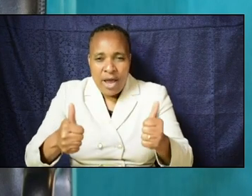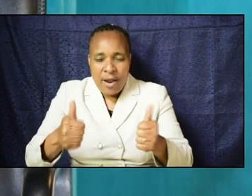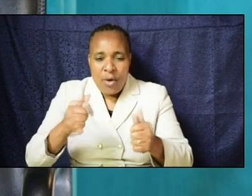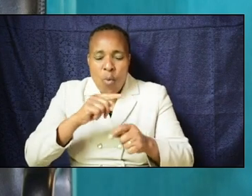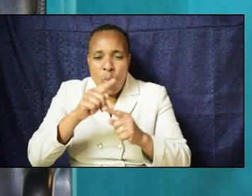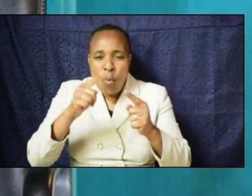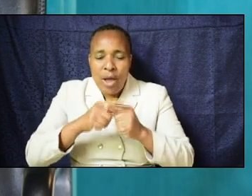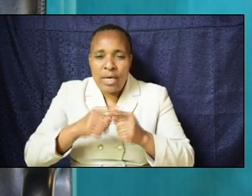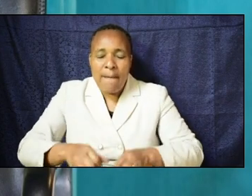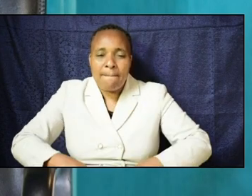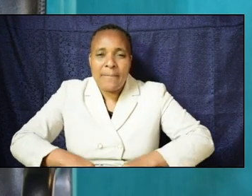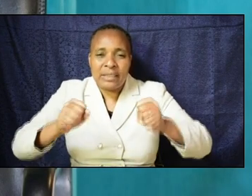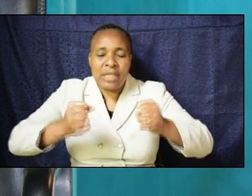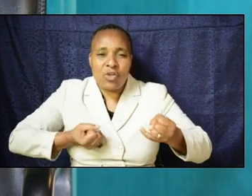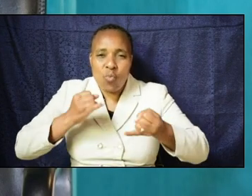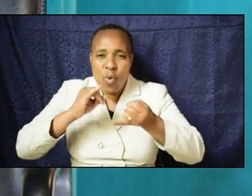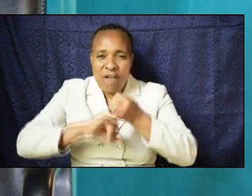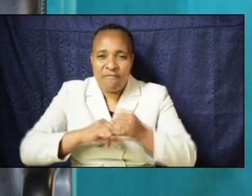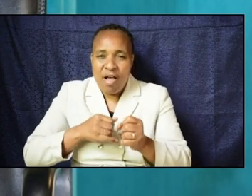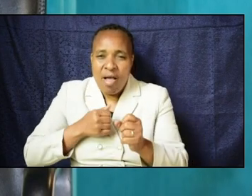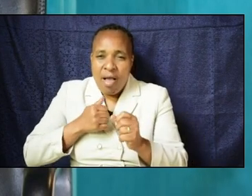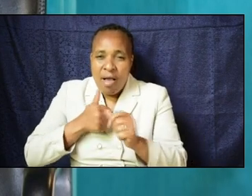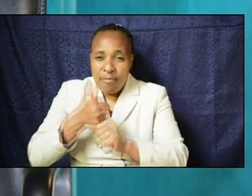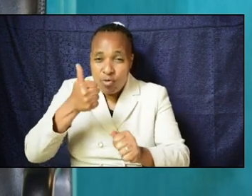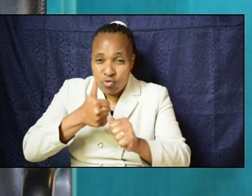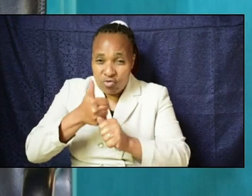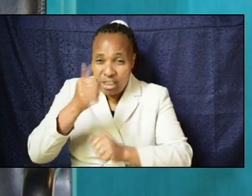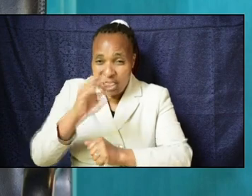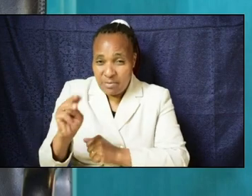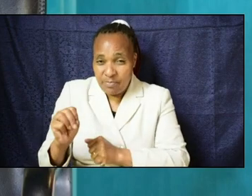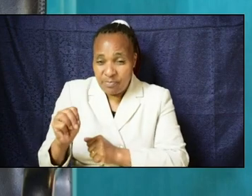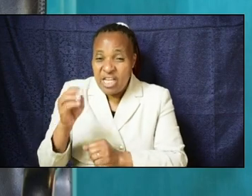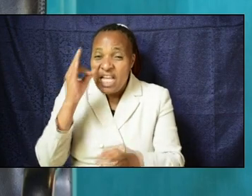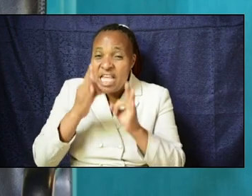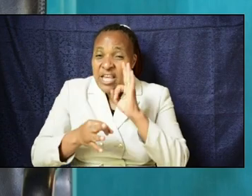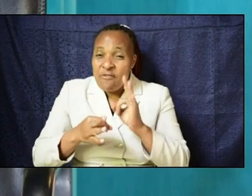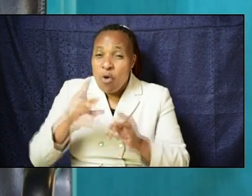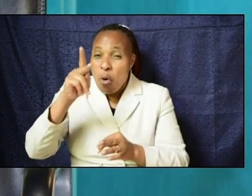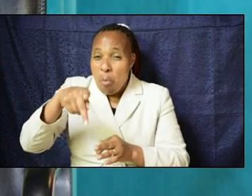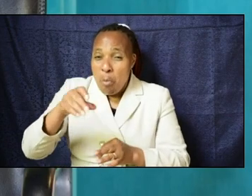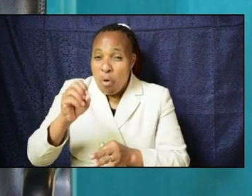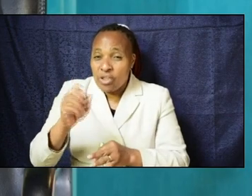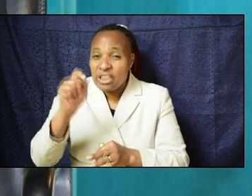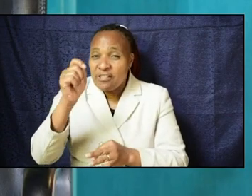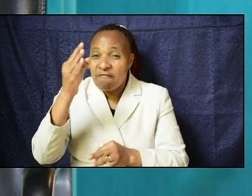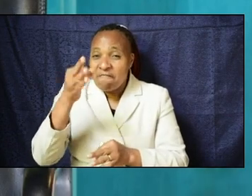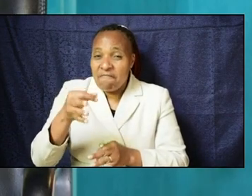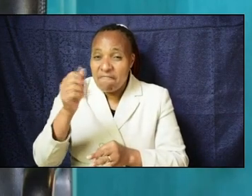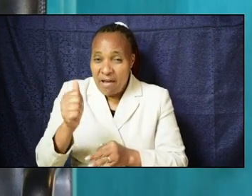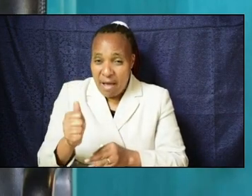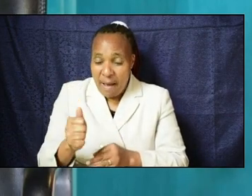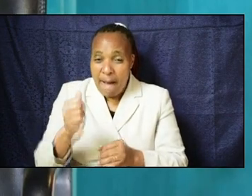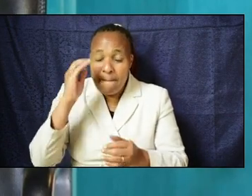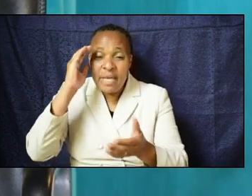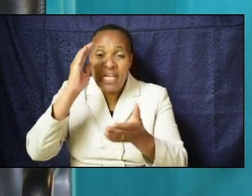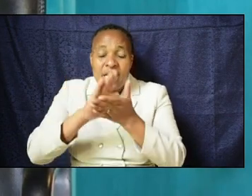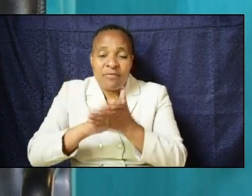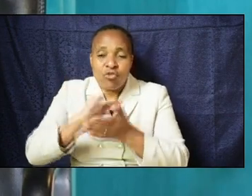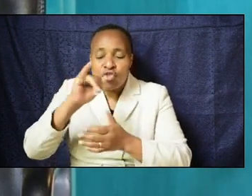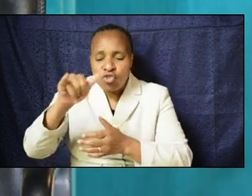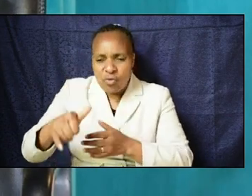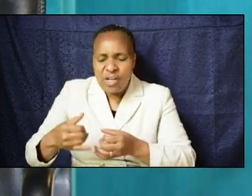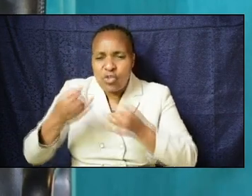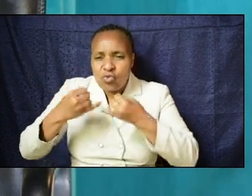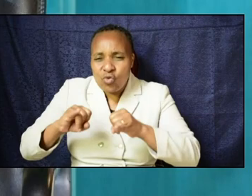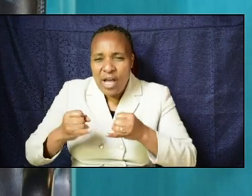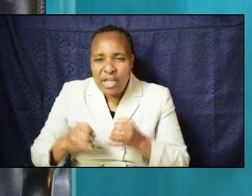wife accused him. Mm-hmm. You know, if Potiphar believed that Joseph had tried